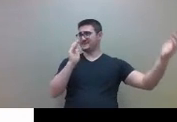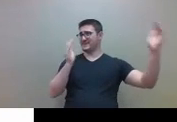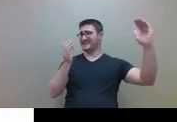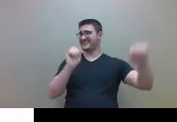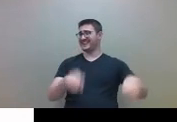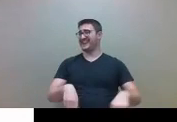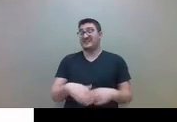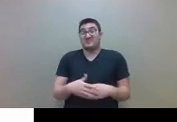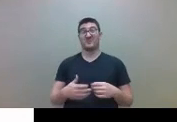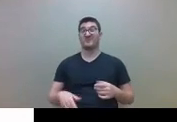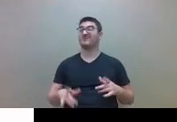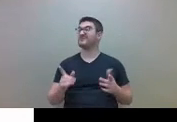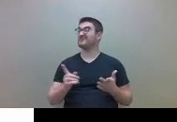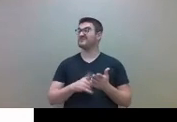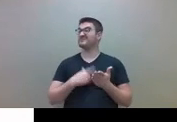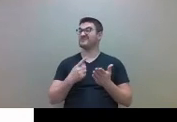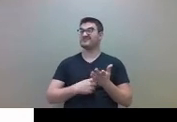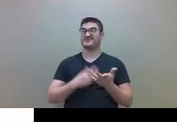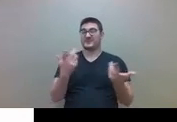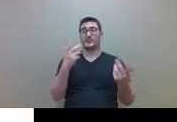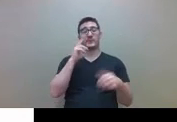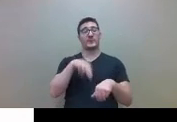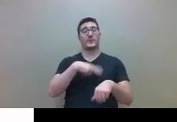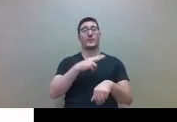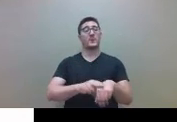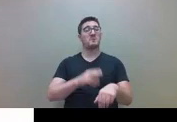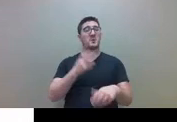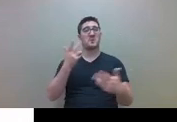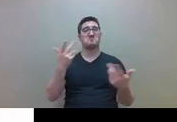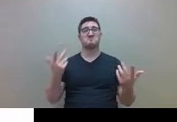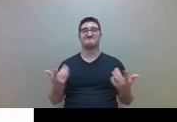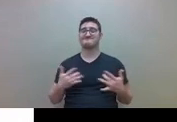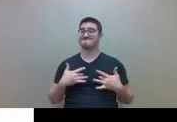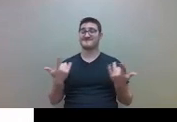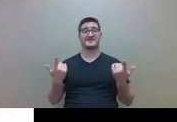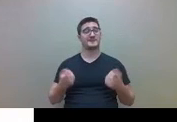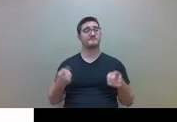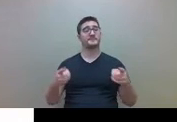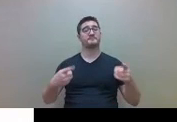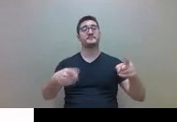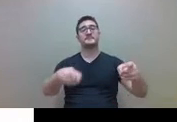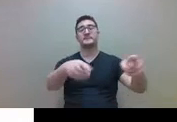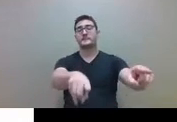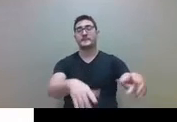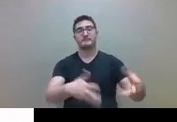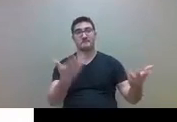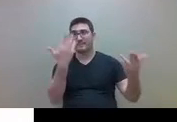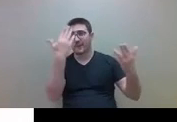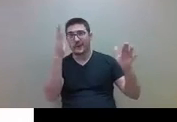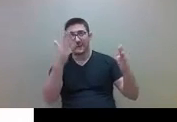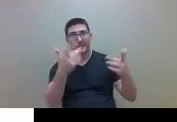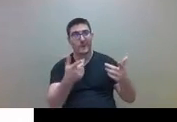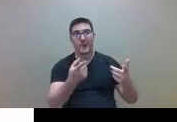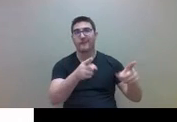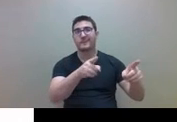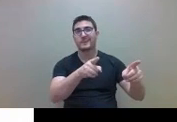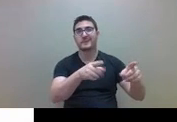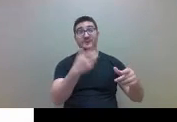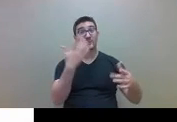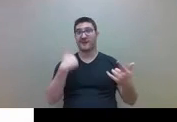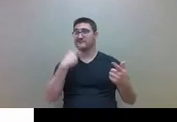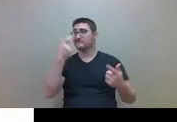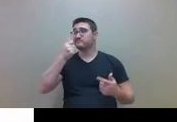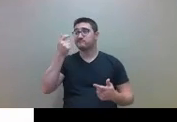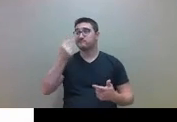day-to-day events that it's sometimes hard for caregivers to keep up with with people, their friends in the